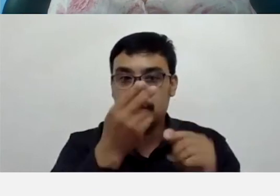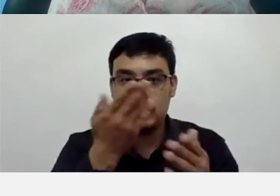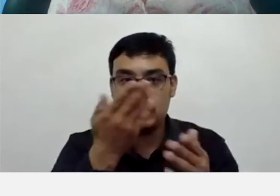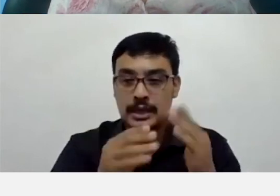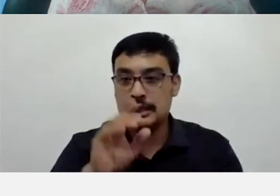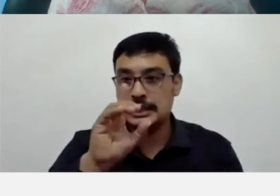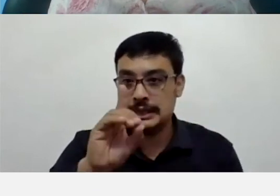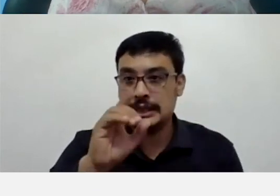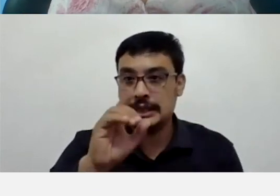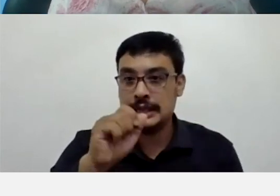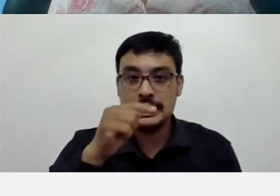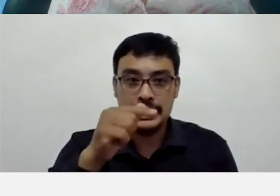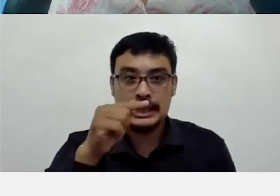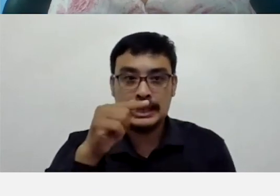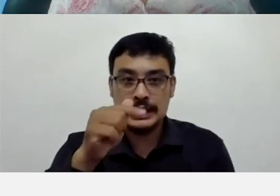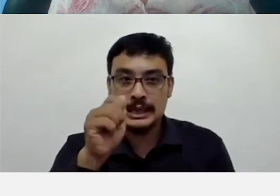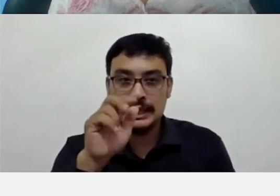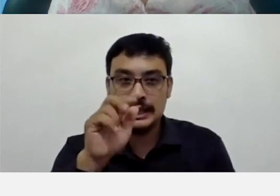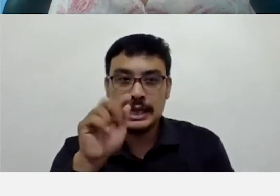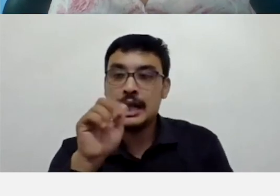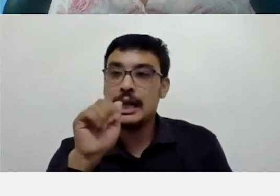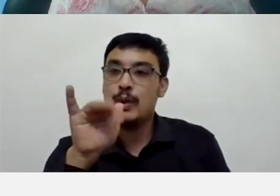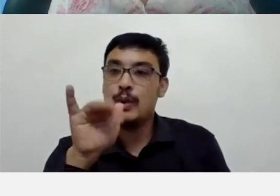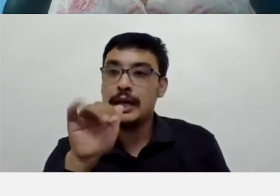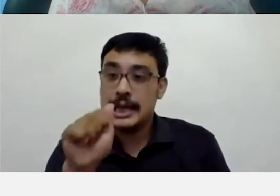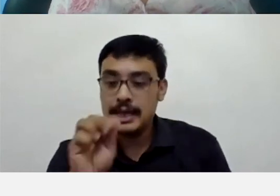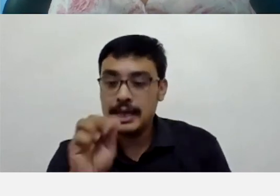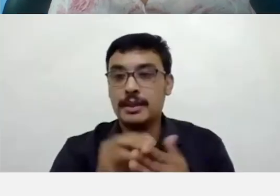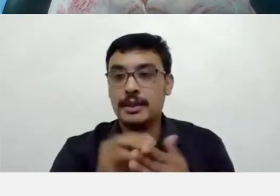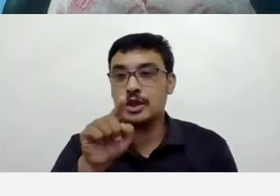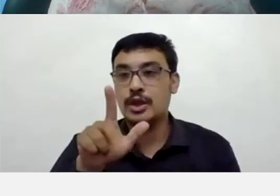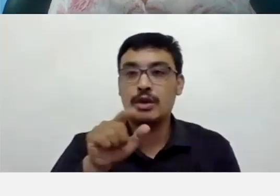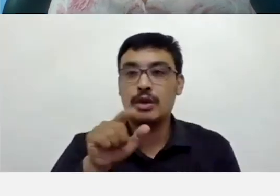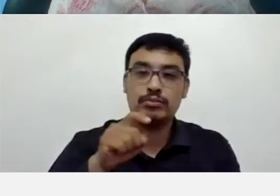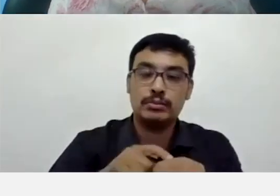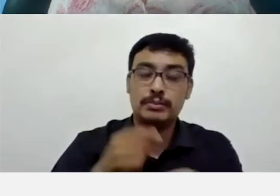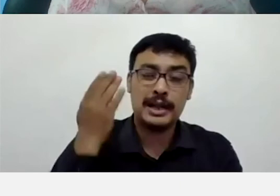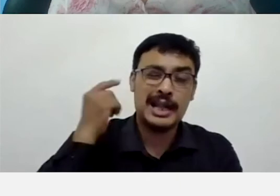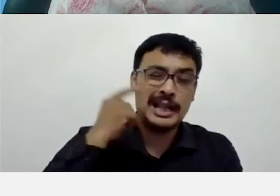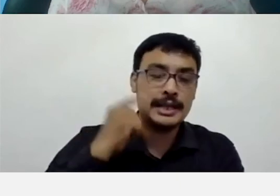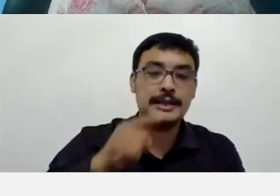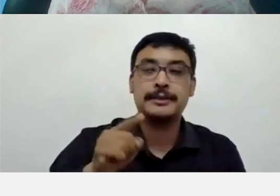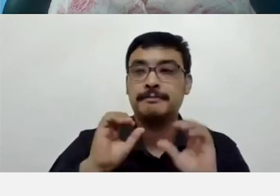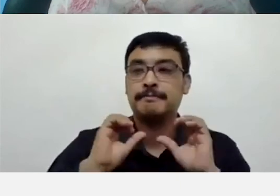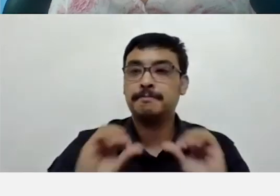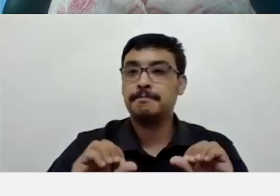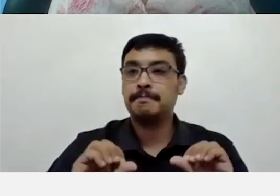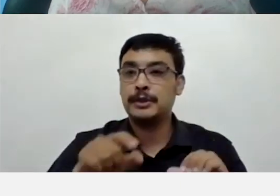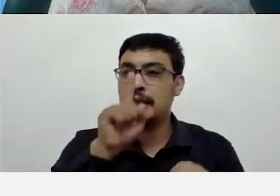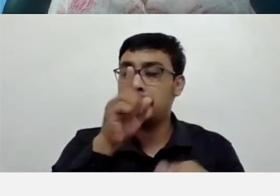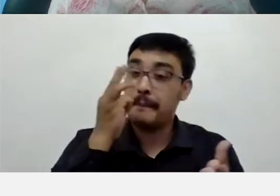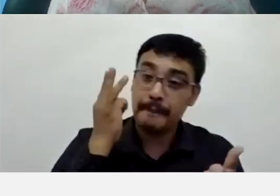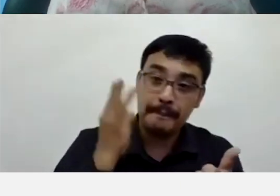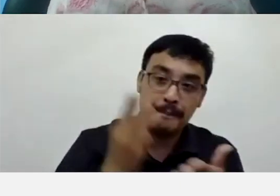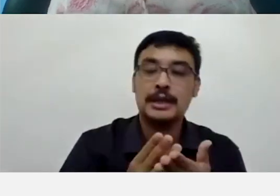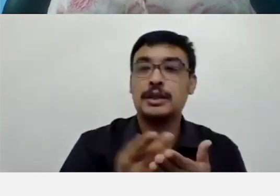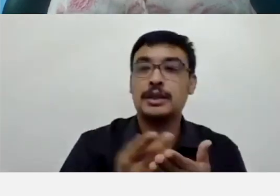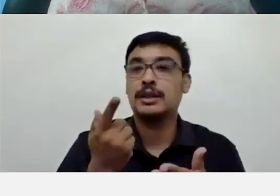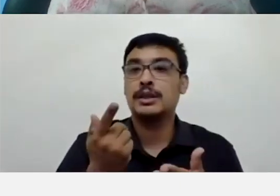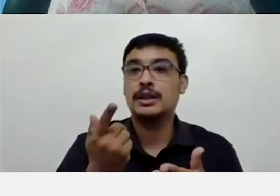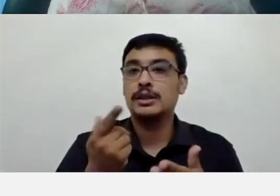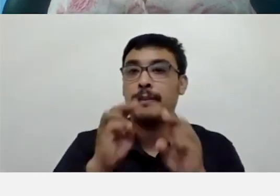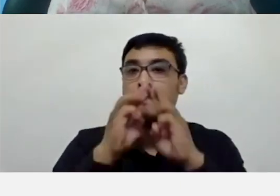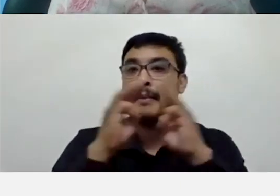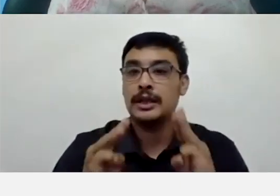this temple is also from 17th century. And this is the only temple with the balcony. You can